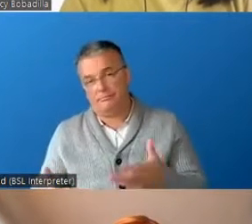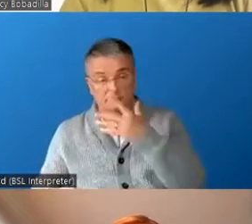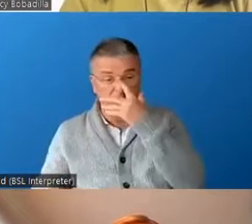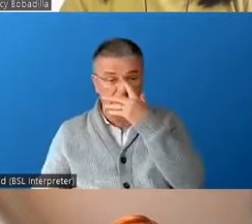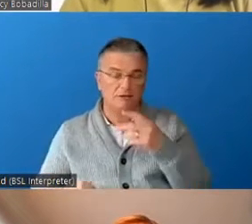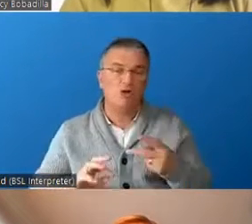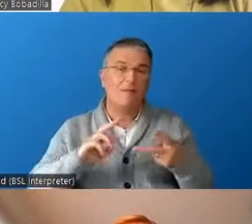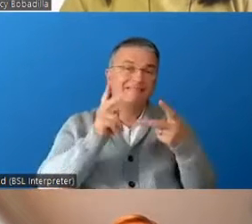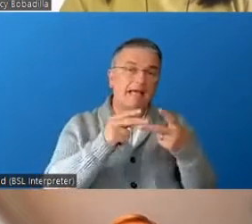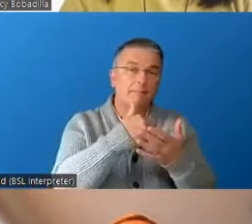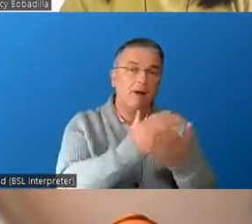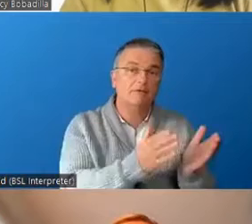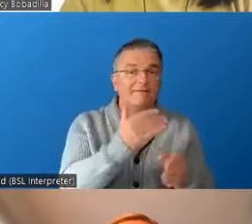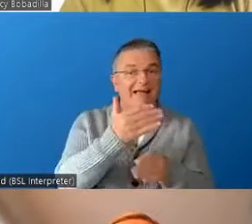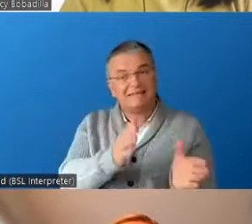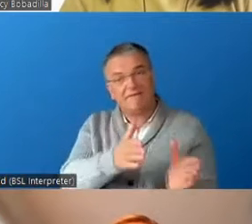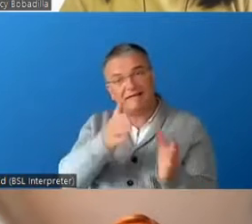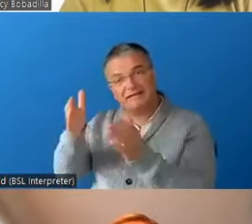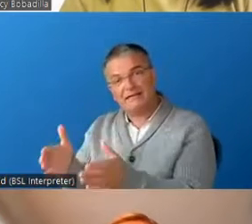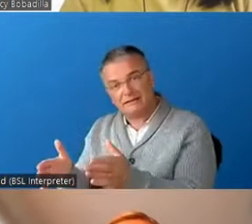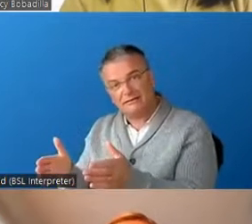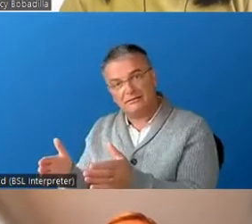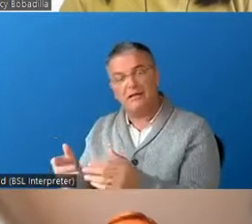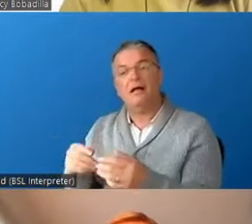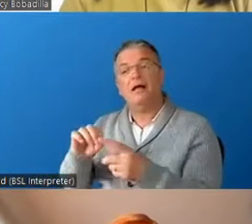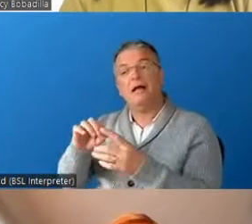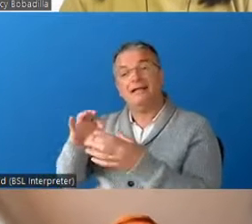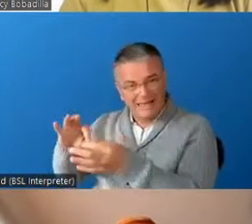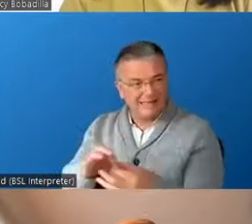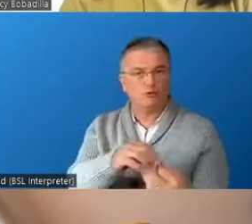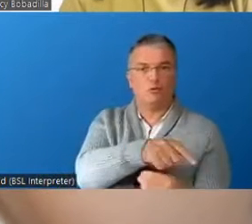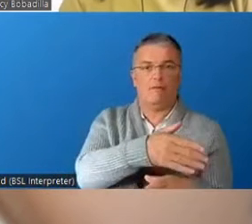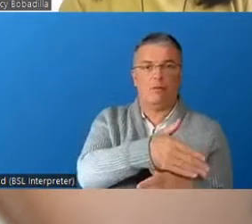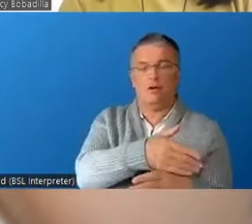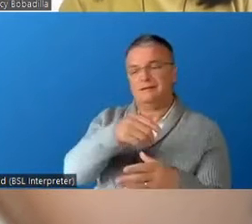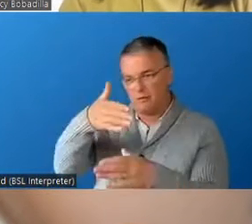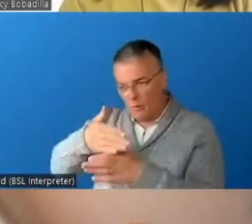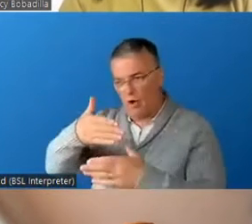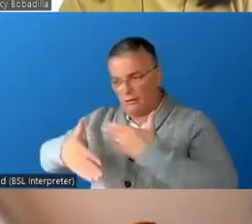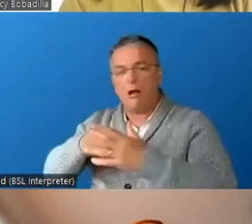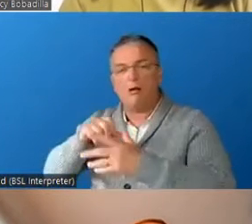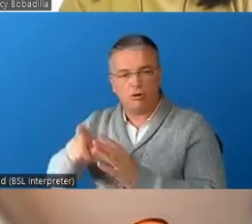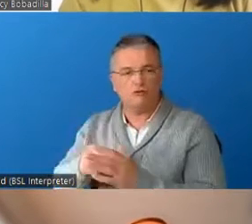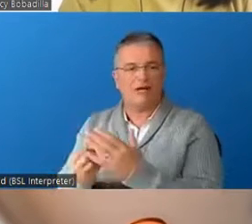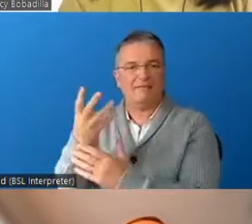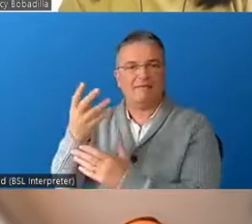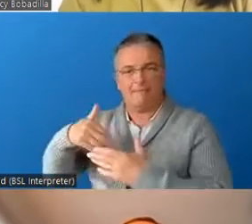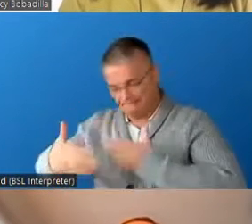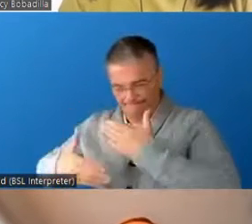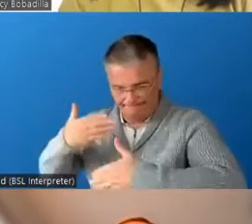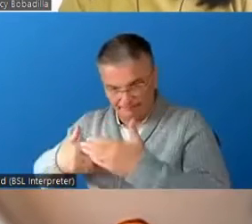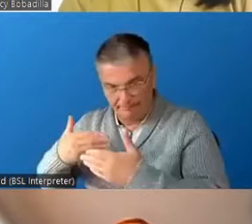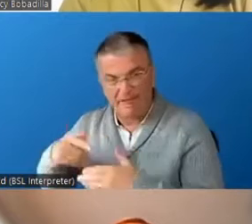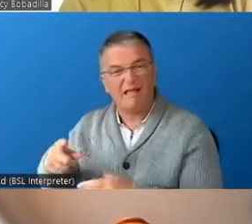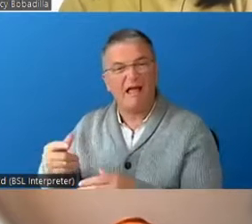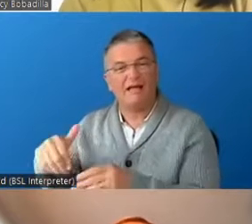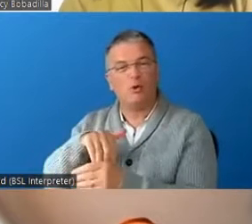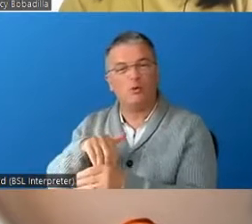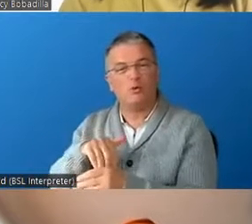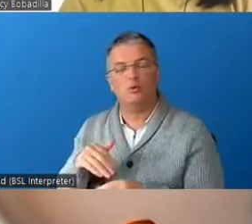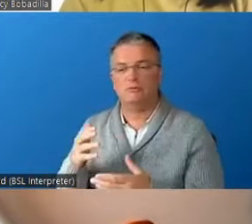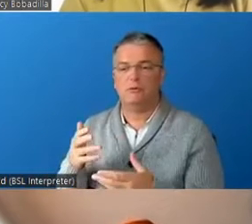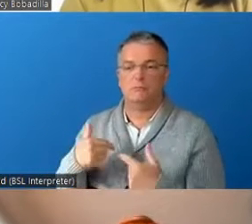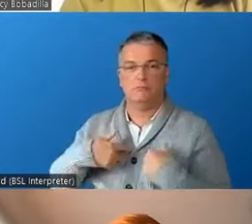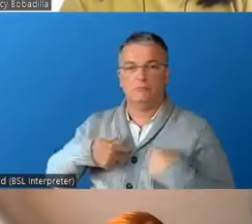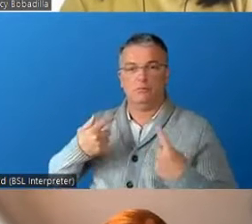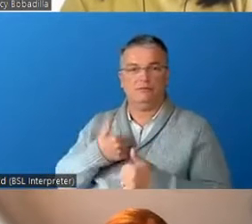of activities therefore linked to that particular kind of work, which is project development. And this then includes us supporting them